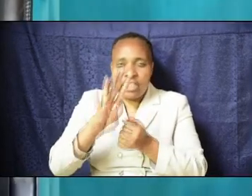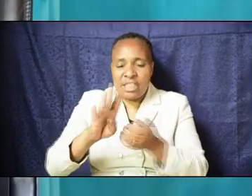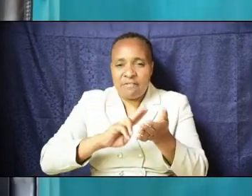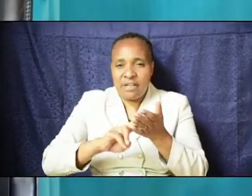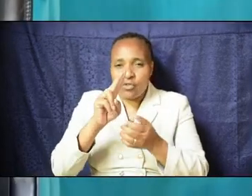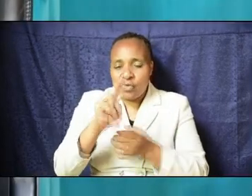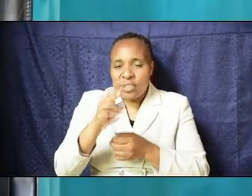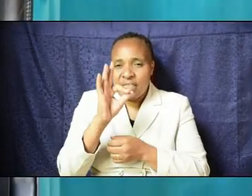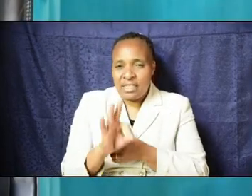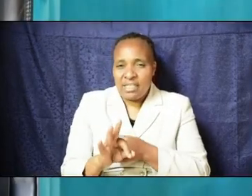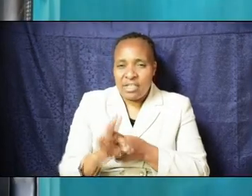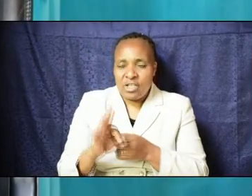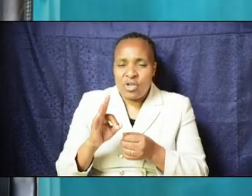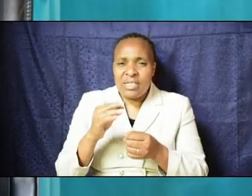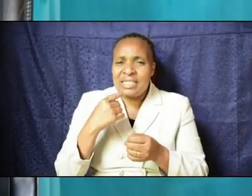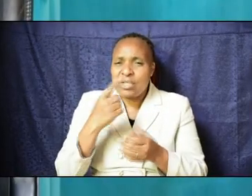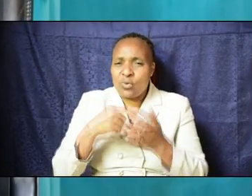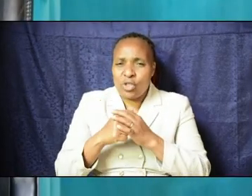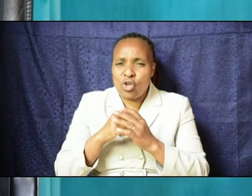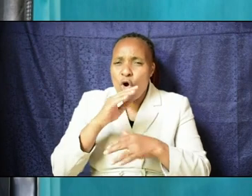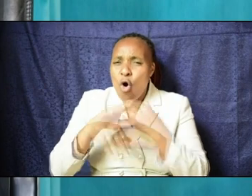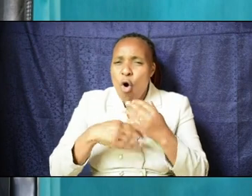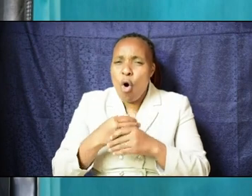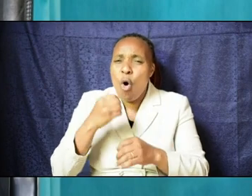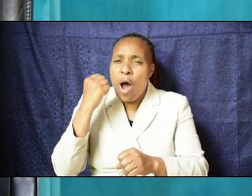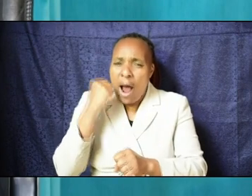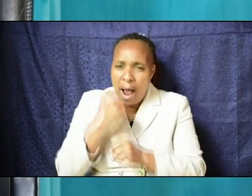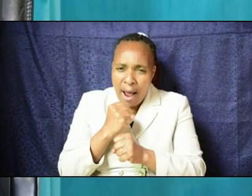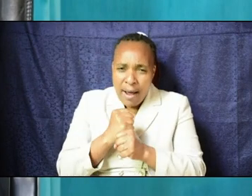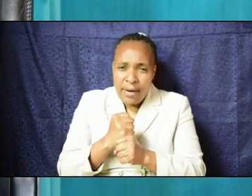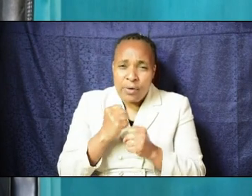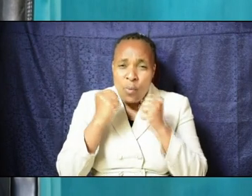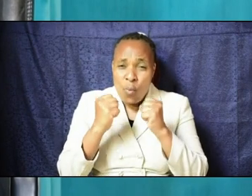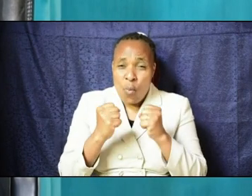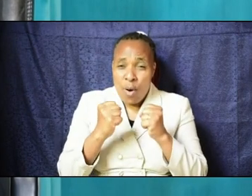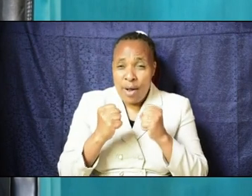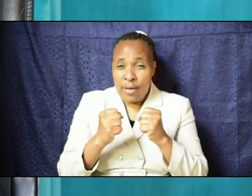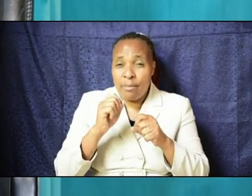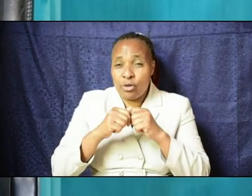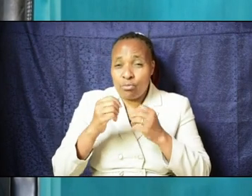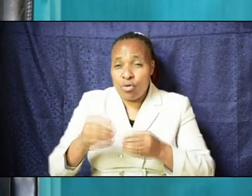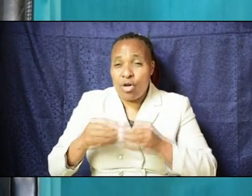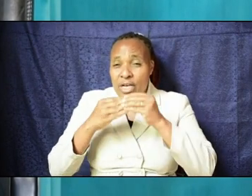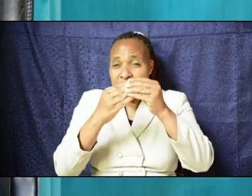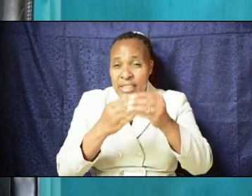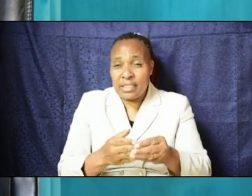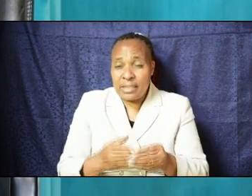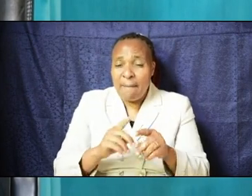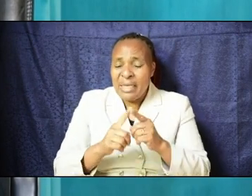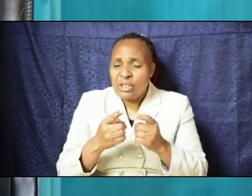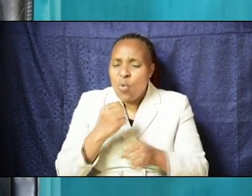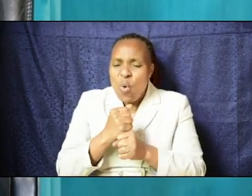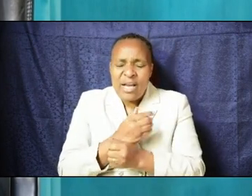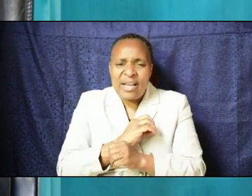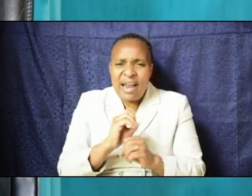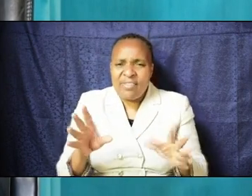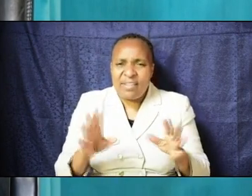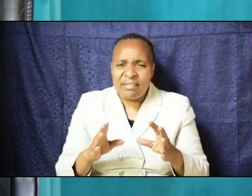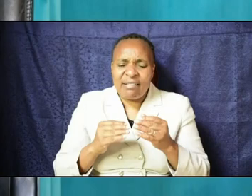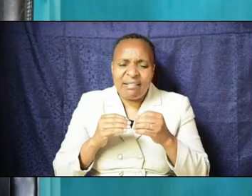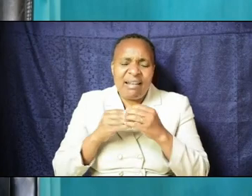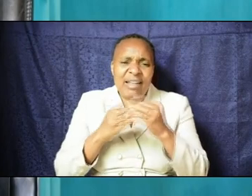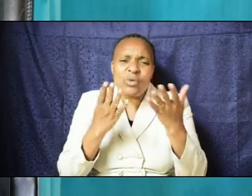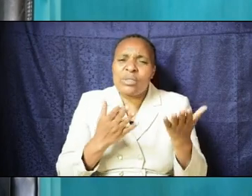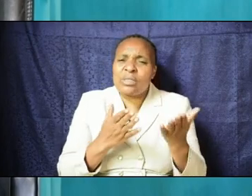Proverbs 14:23, that says, all hard work brings a profit, but mere talks lead only to poverty. Other versions